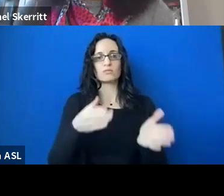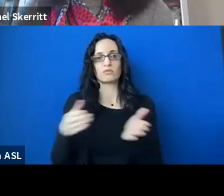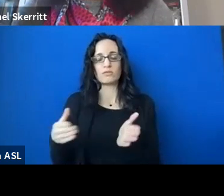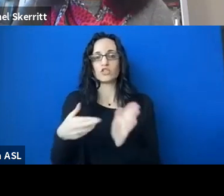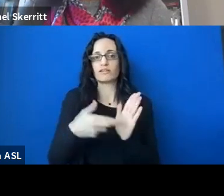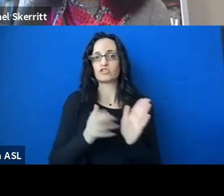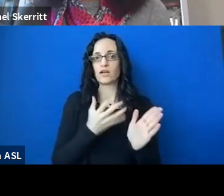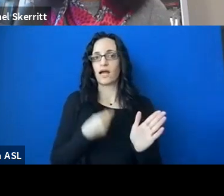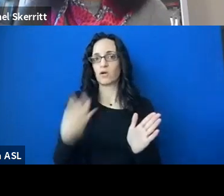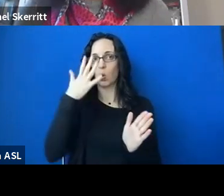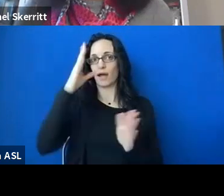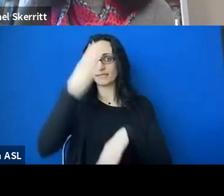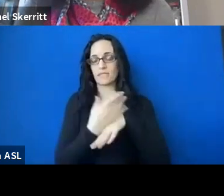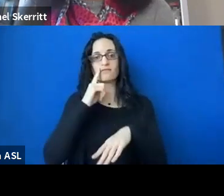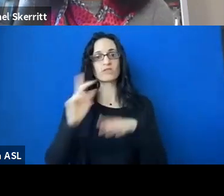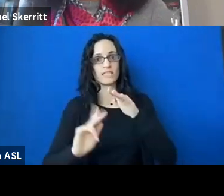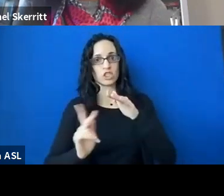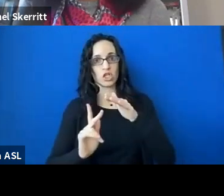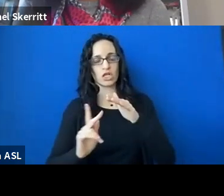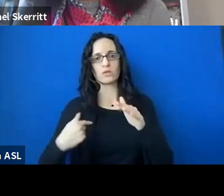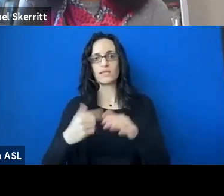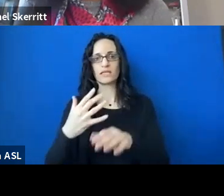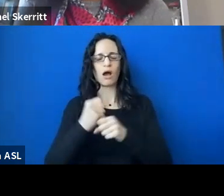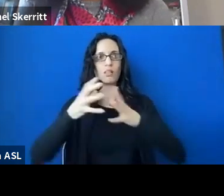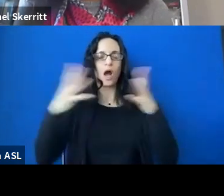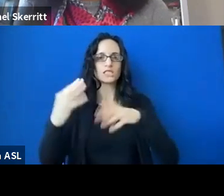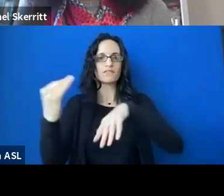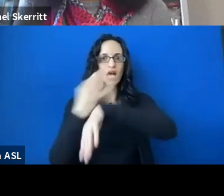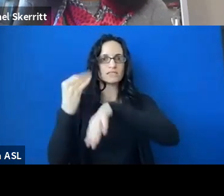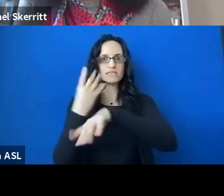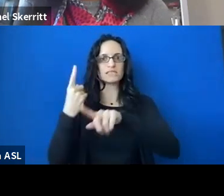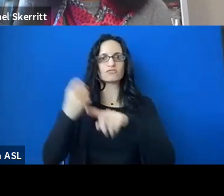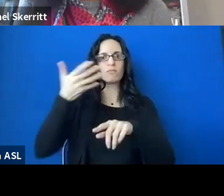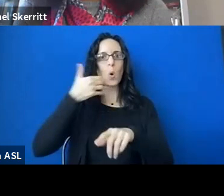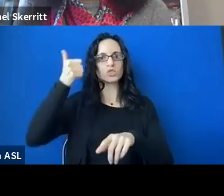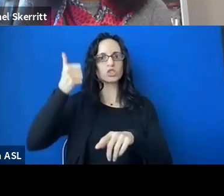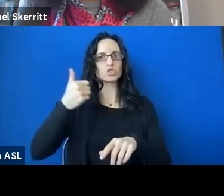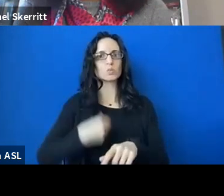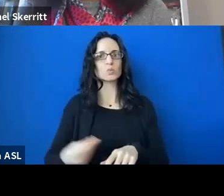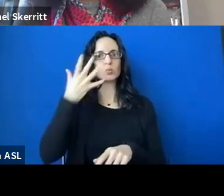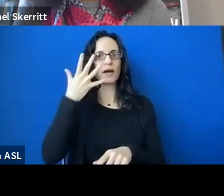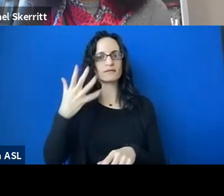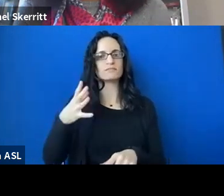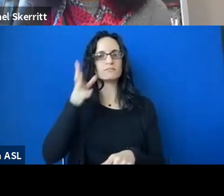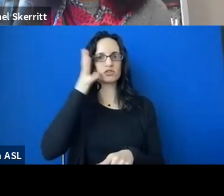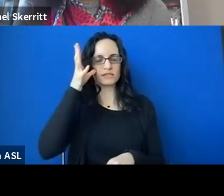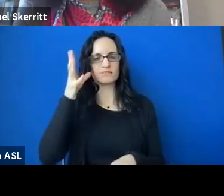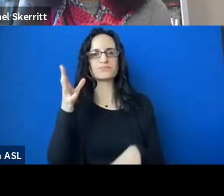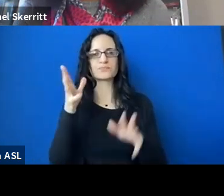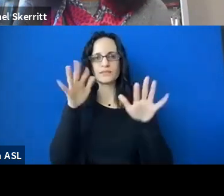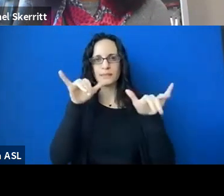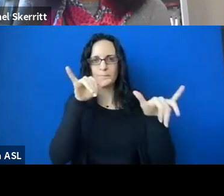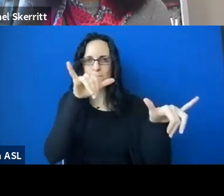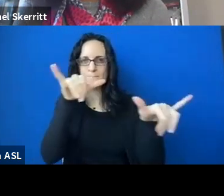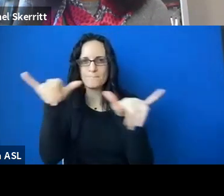for kindergarten, we received no shortage of advice from other older white parents. A common thread ran throughout their